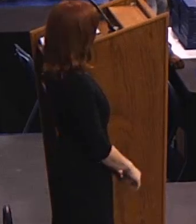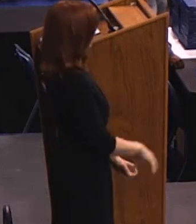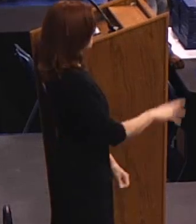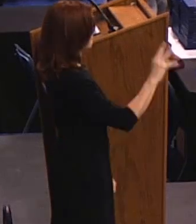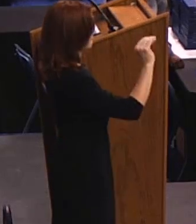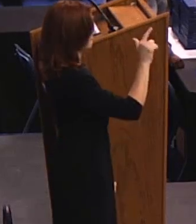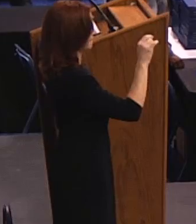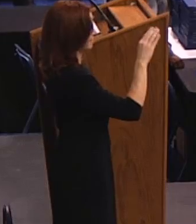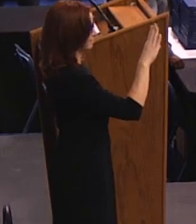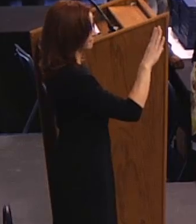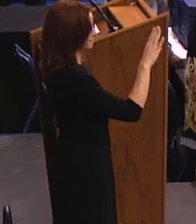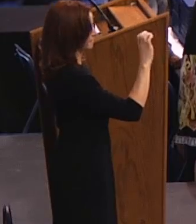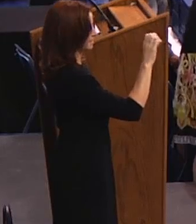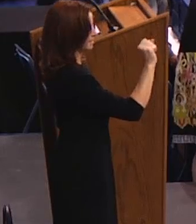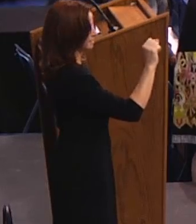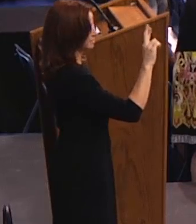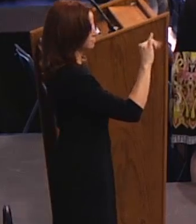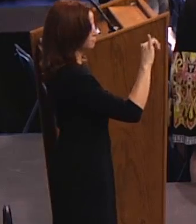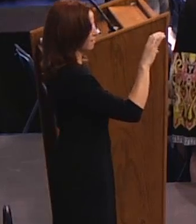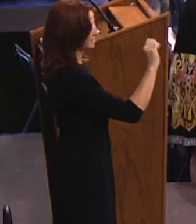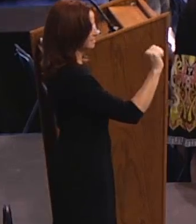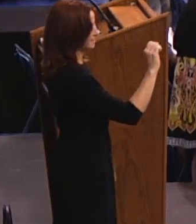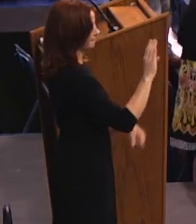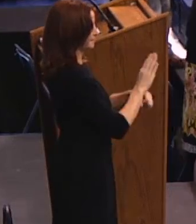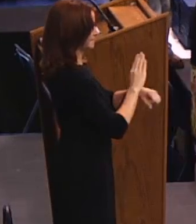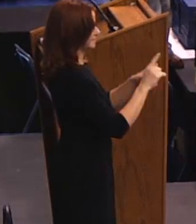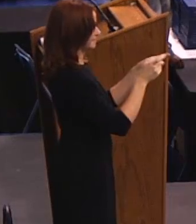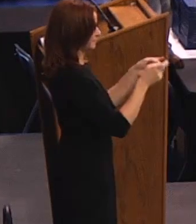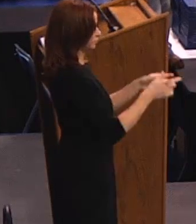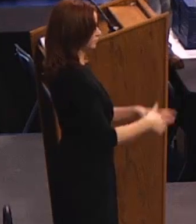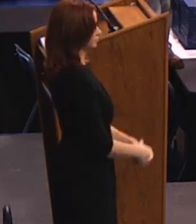Malcolm E.S. Rice, Business Administration.